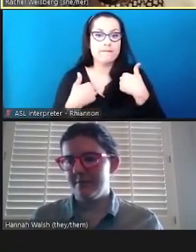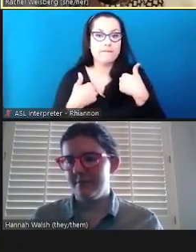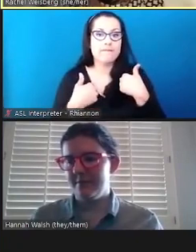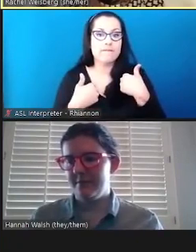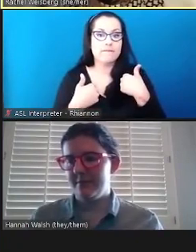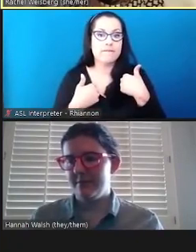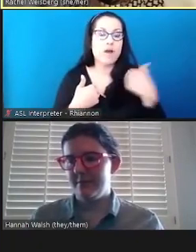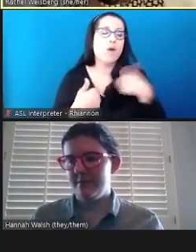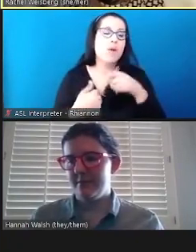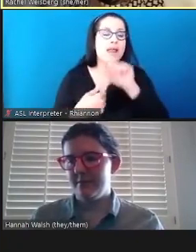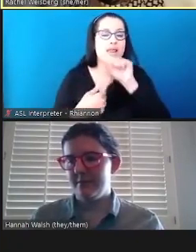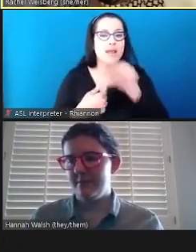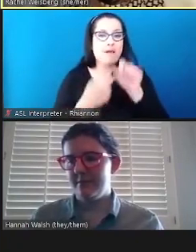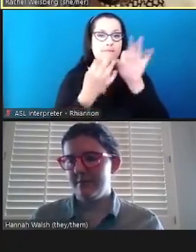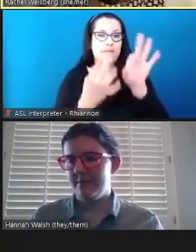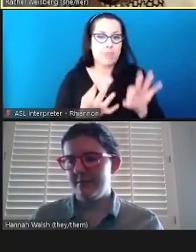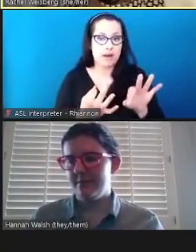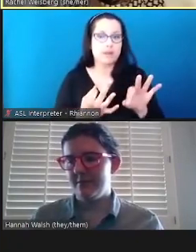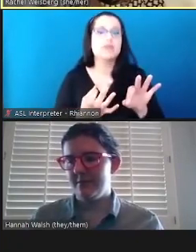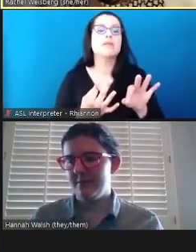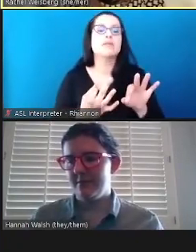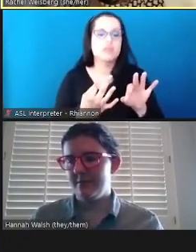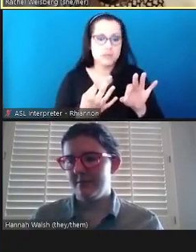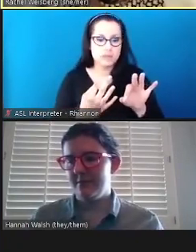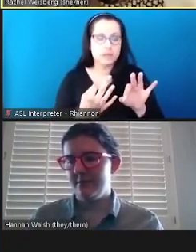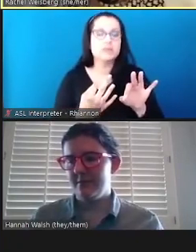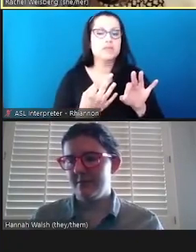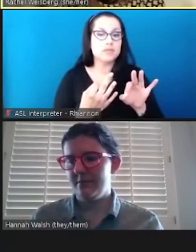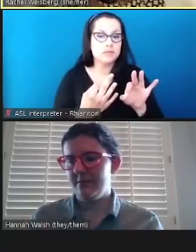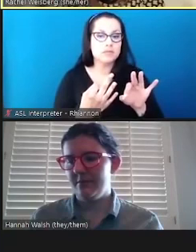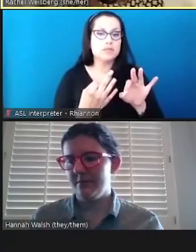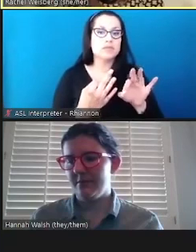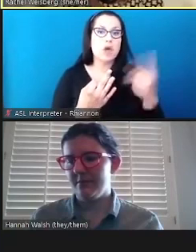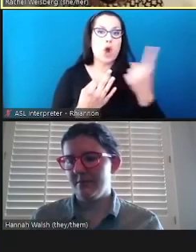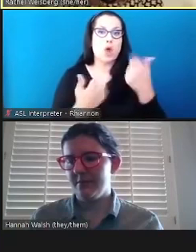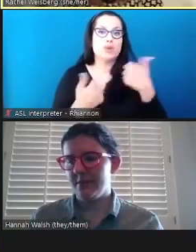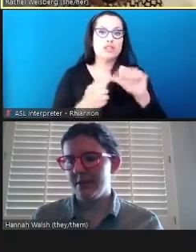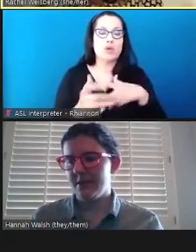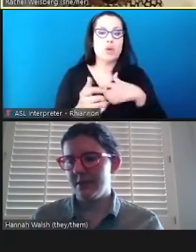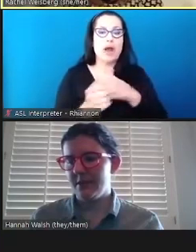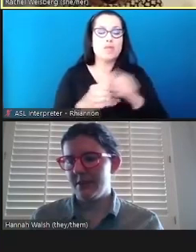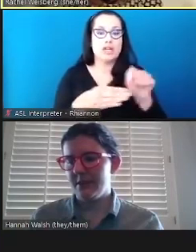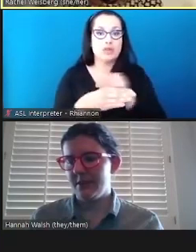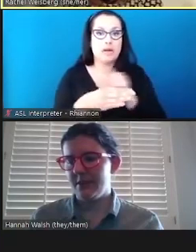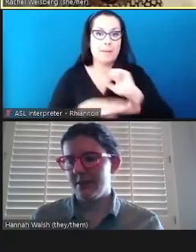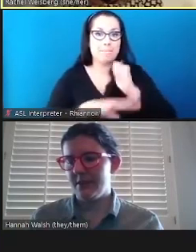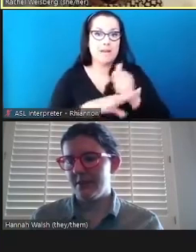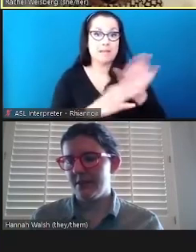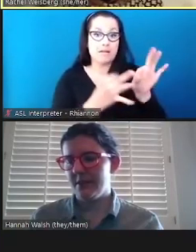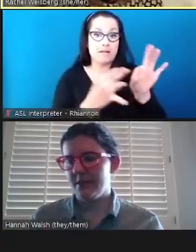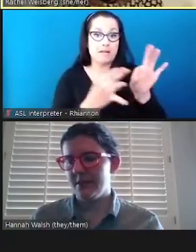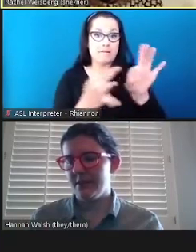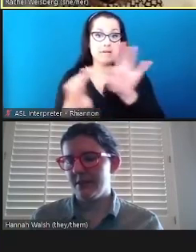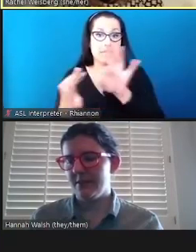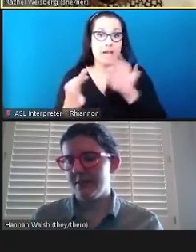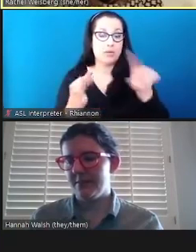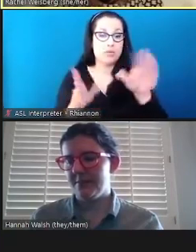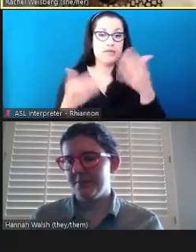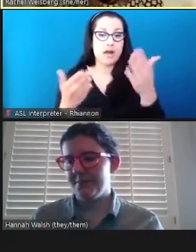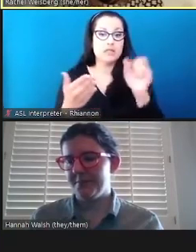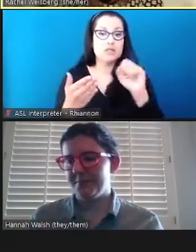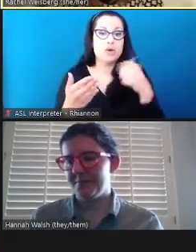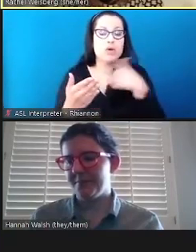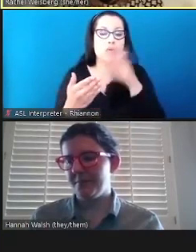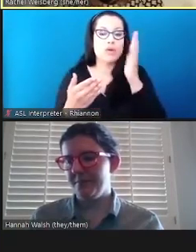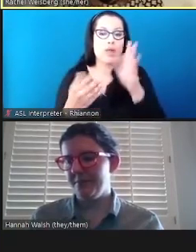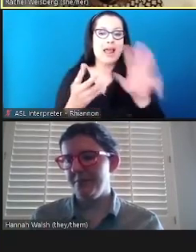love feedback and try to always update our trainings based on the feedback that we get. And so we'll put a